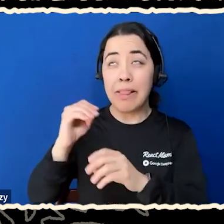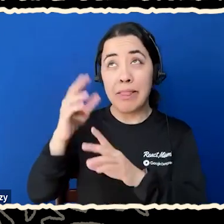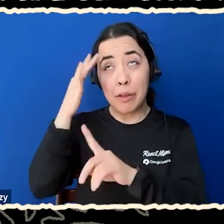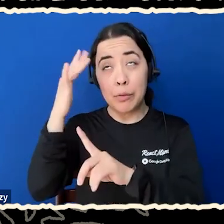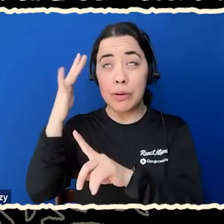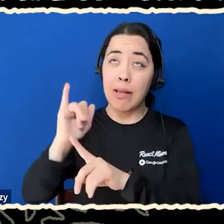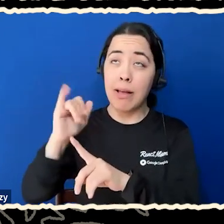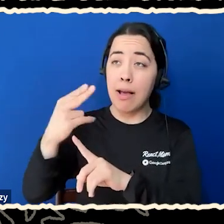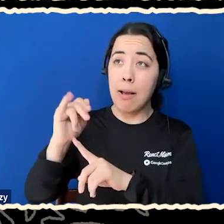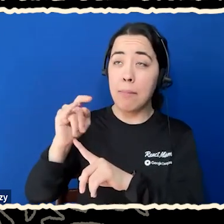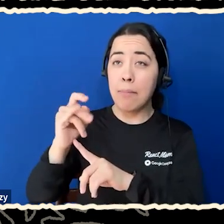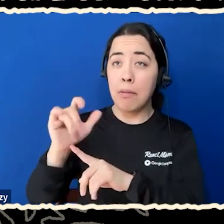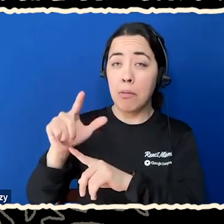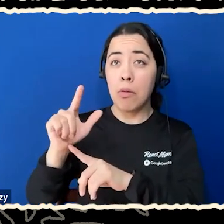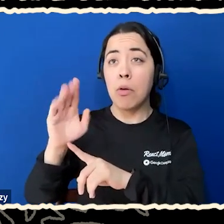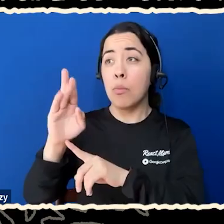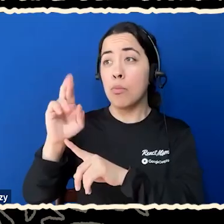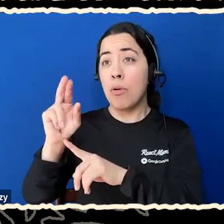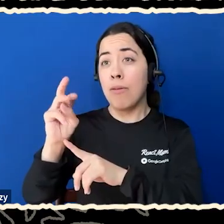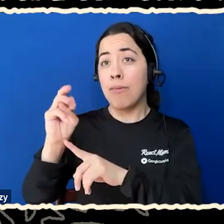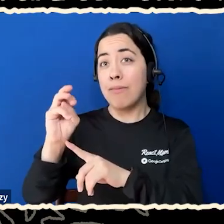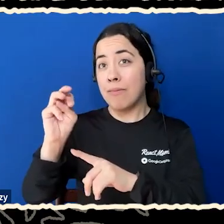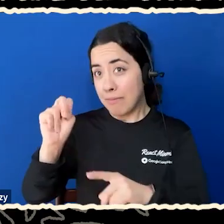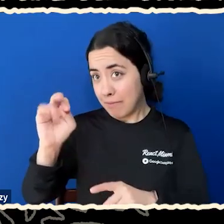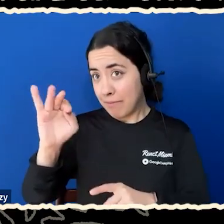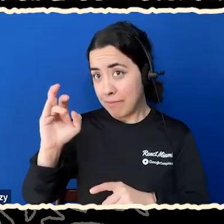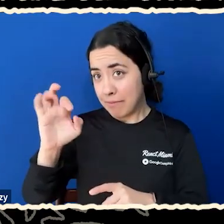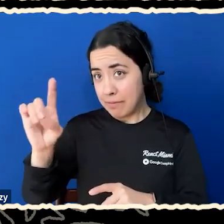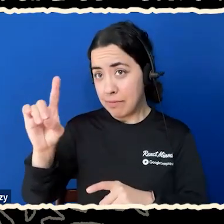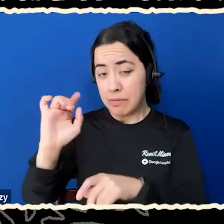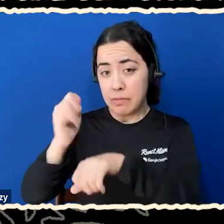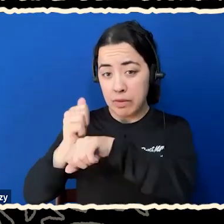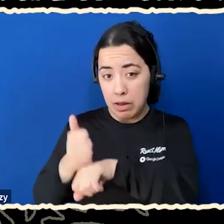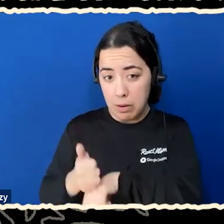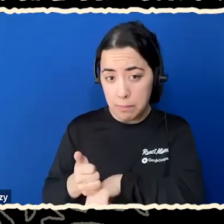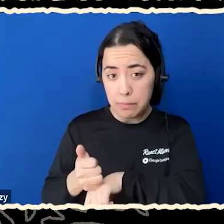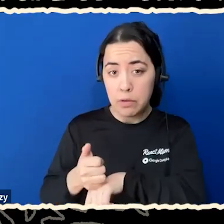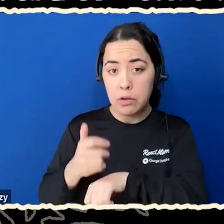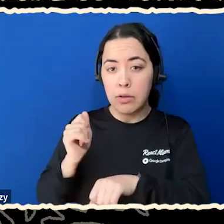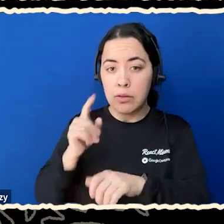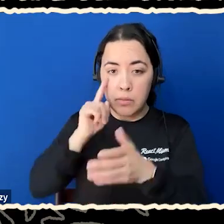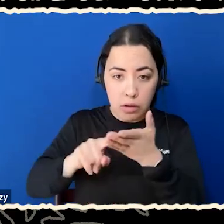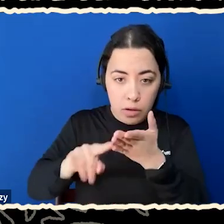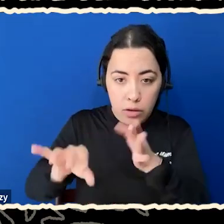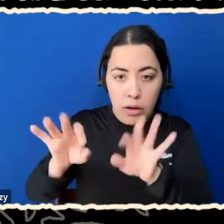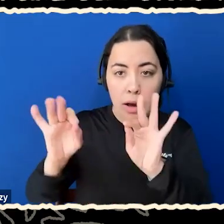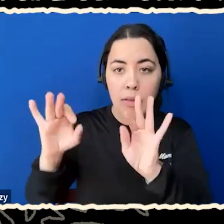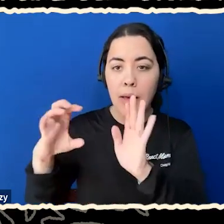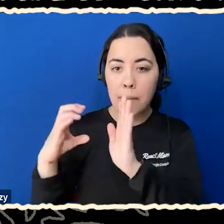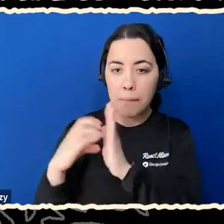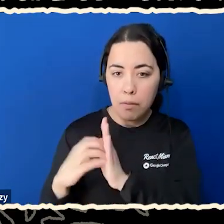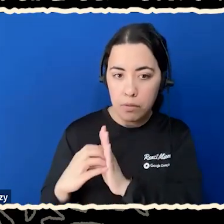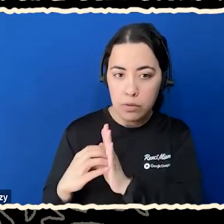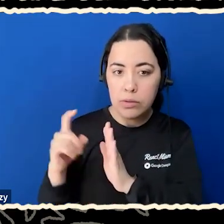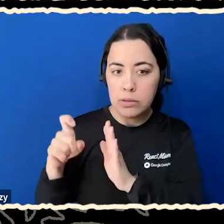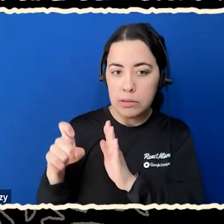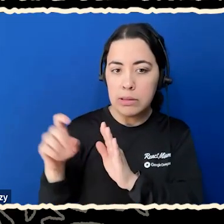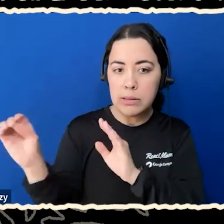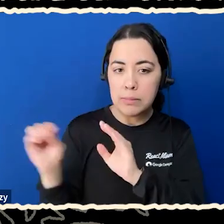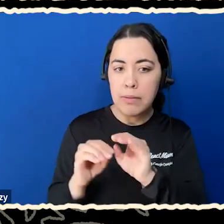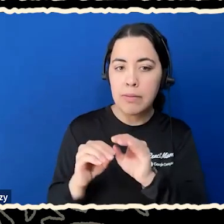needed and pack the native artifacts of Expo packages into